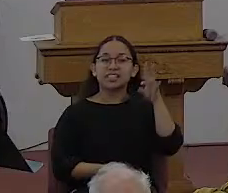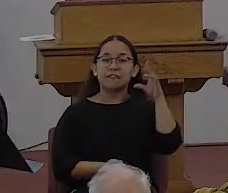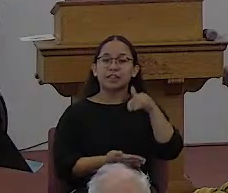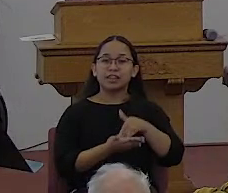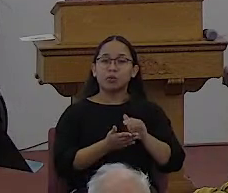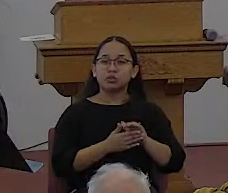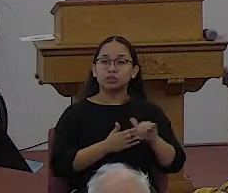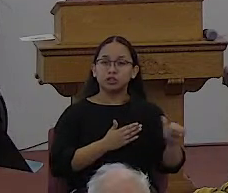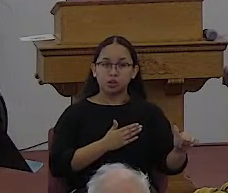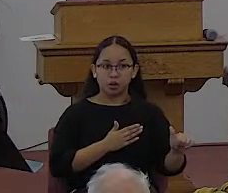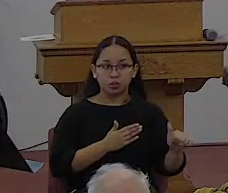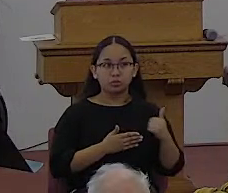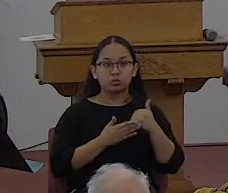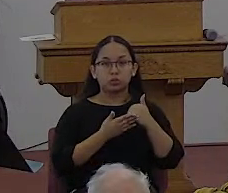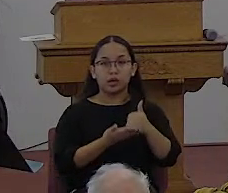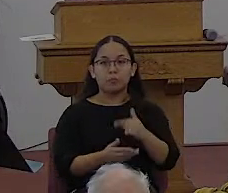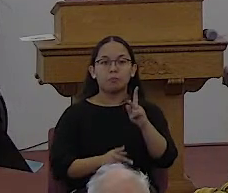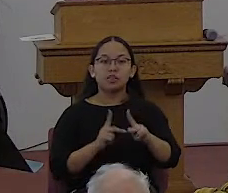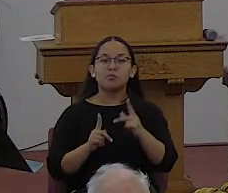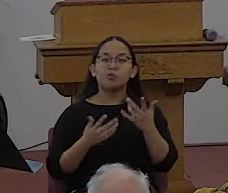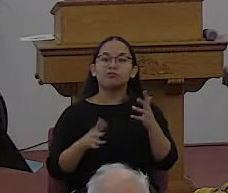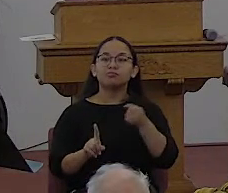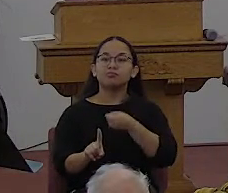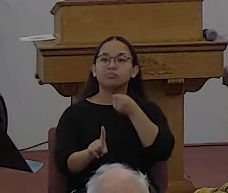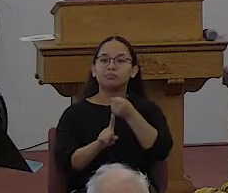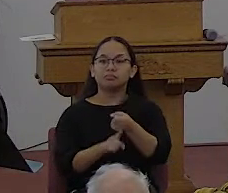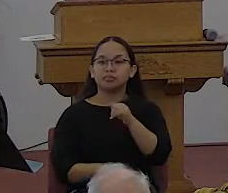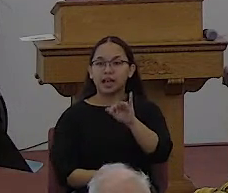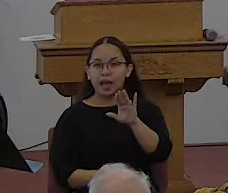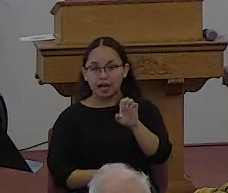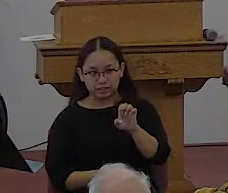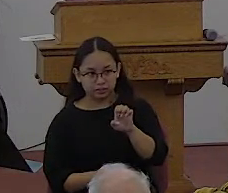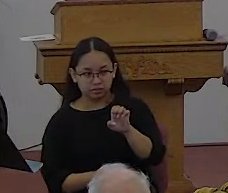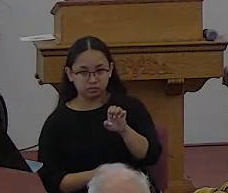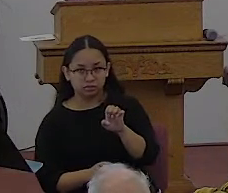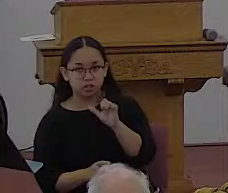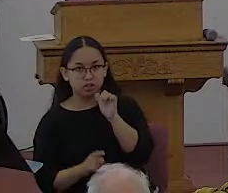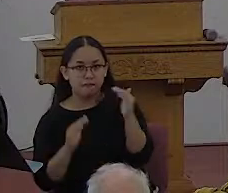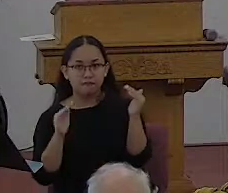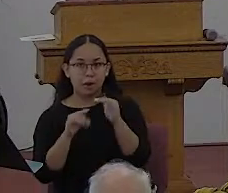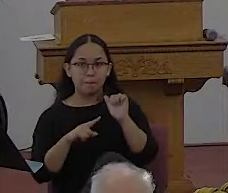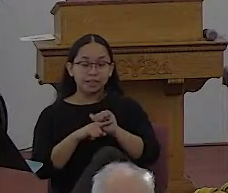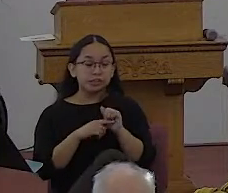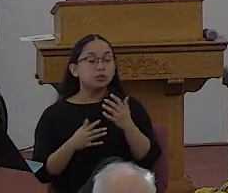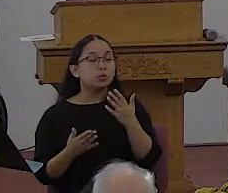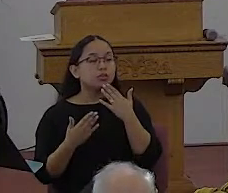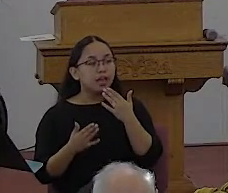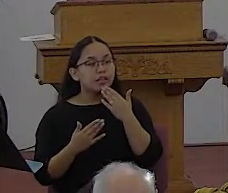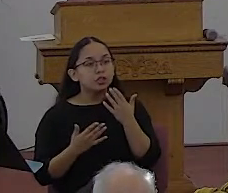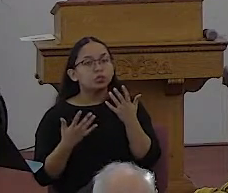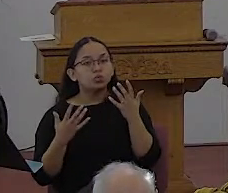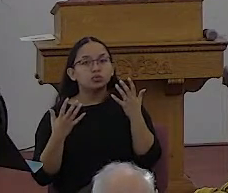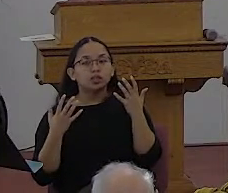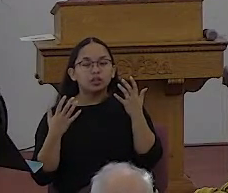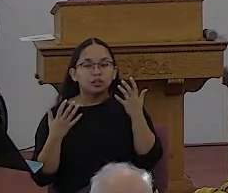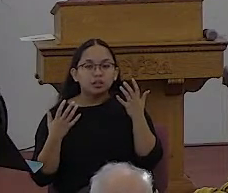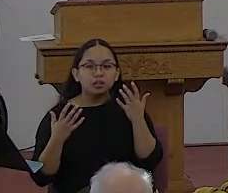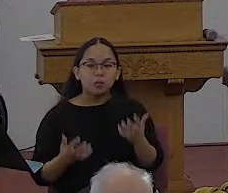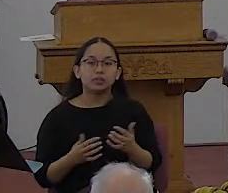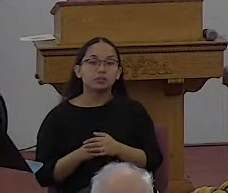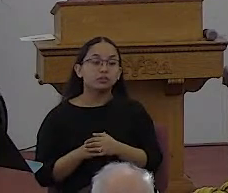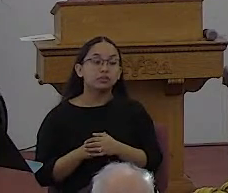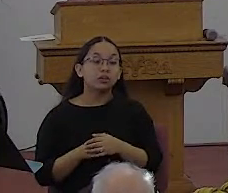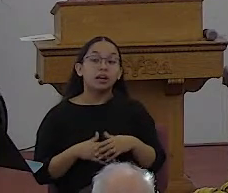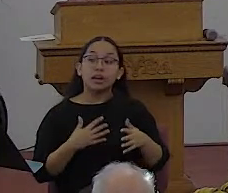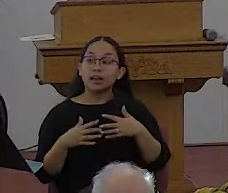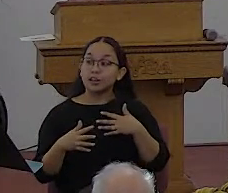help the folks who have been affected by the unfair practices of ICE. So I just can't say thank you enough for that. Anyway,